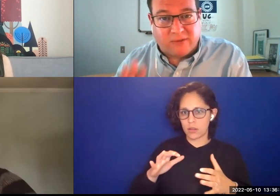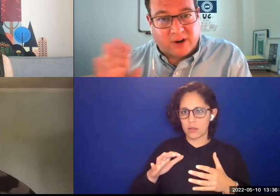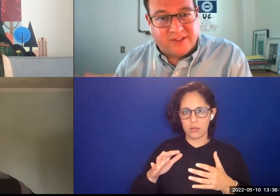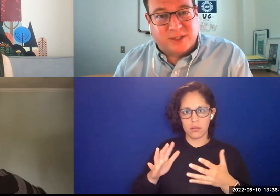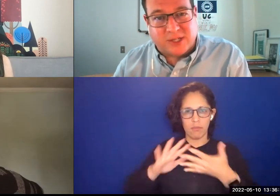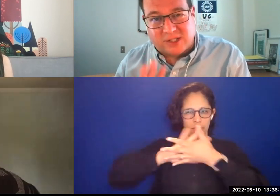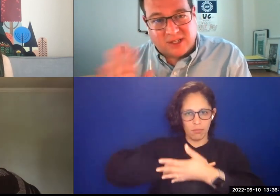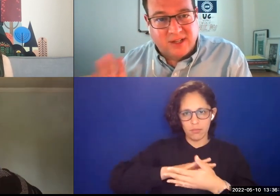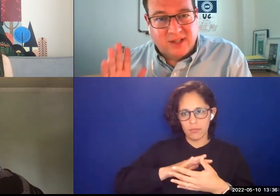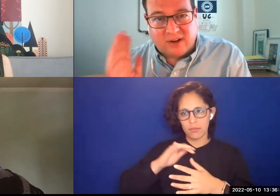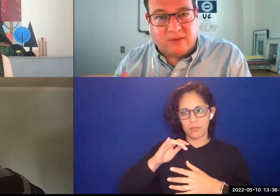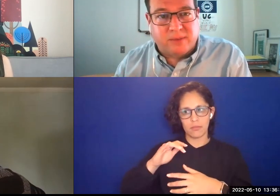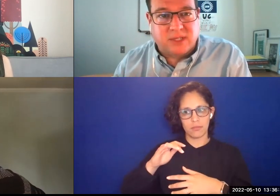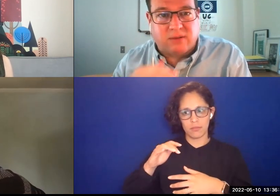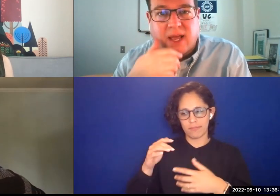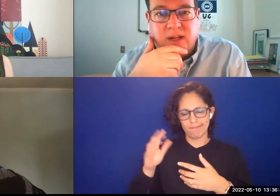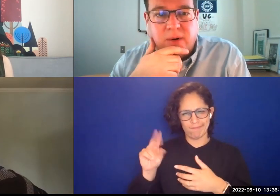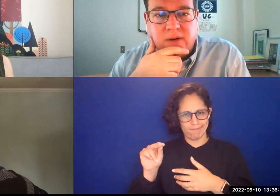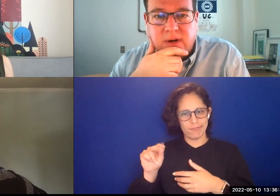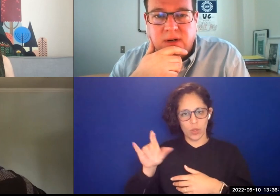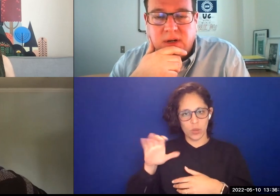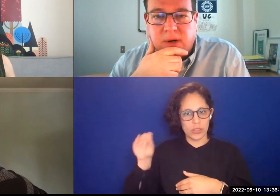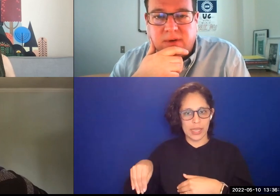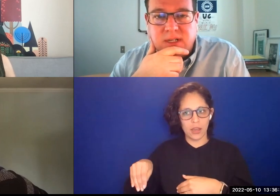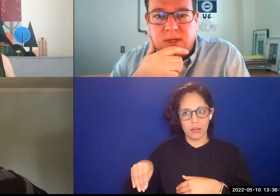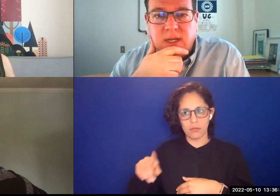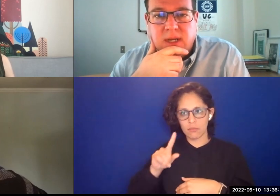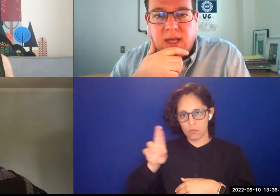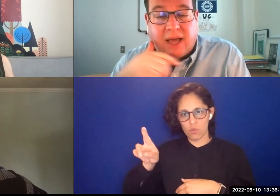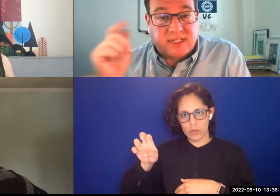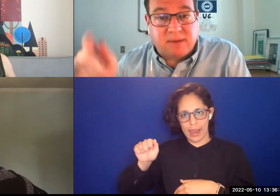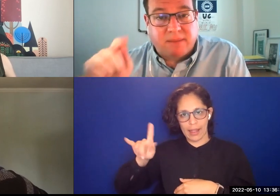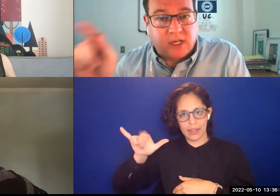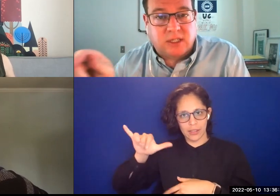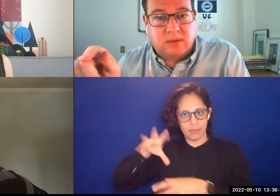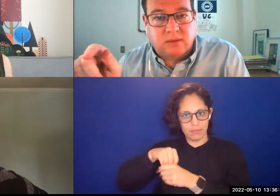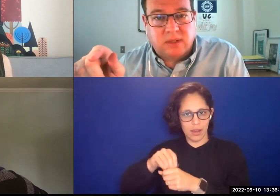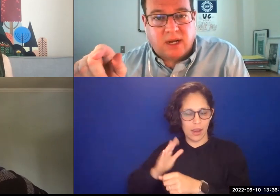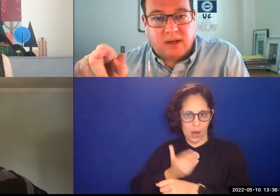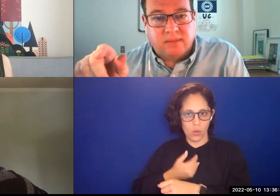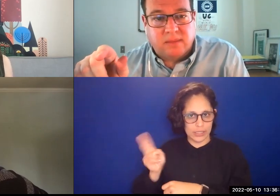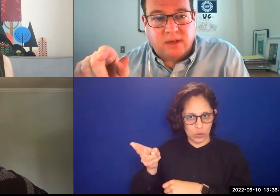the best graveyard on these questions? Like, they're 100% reality, part of our history. At the same time, there's also